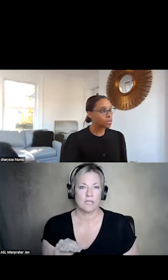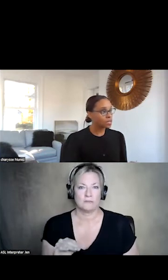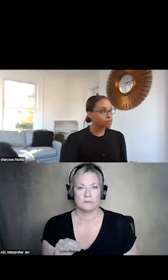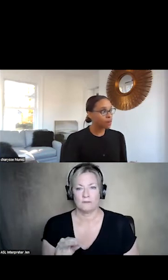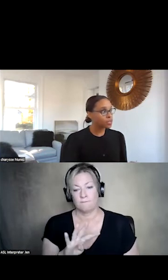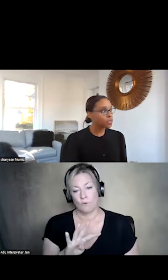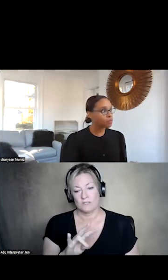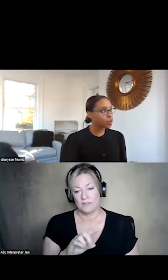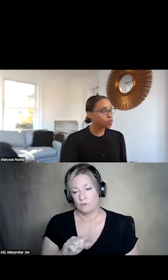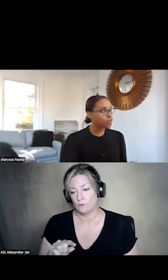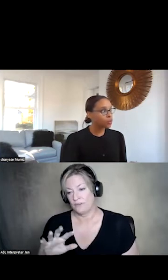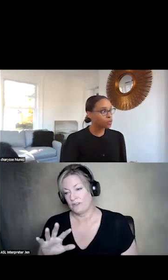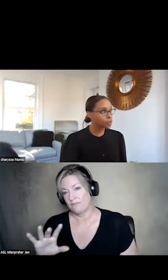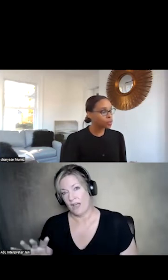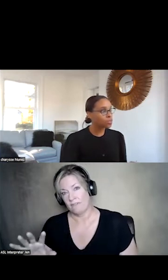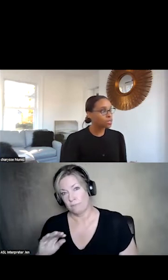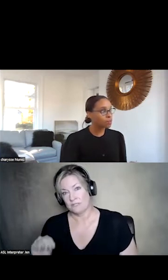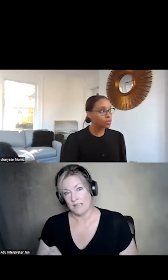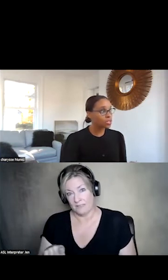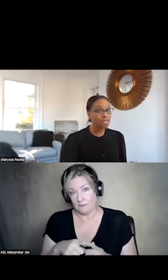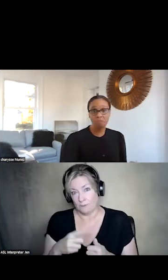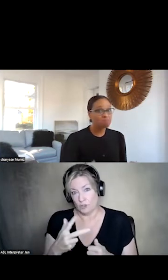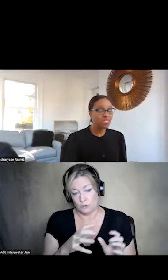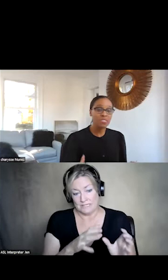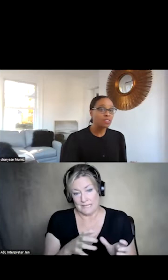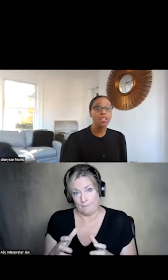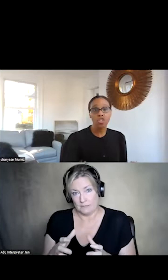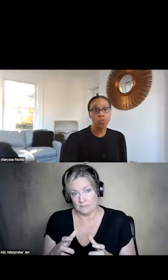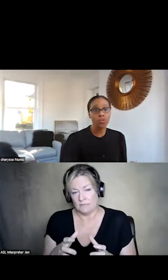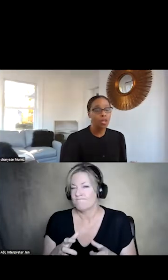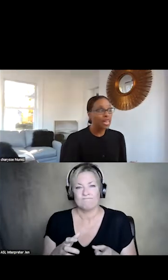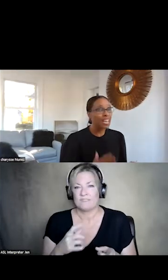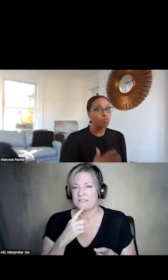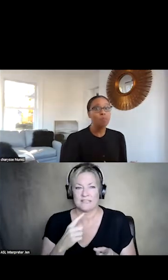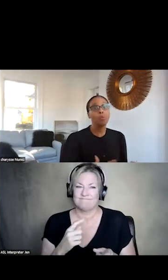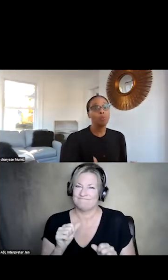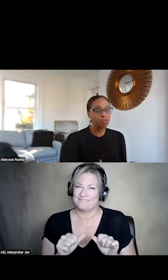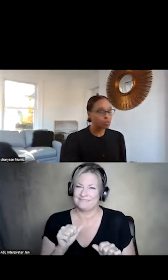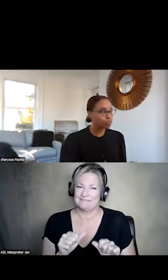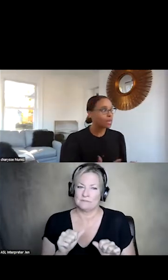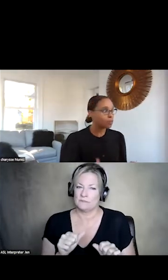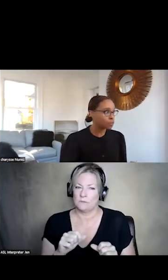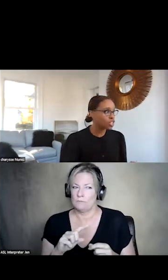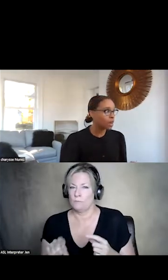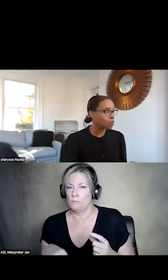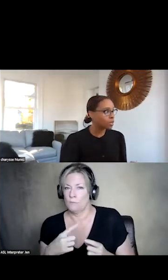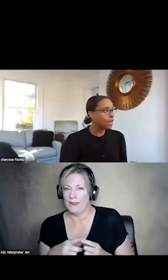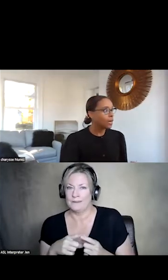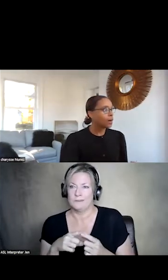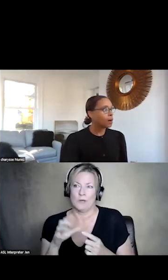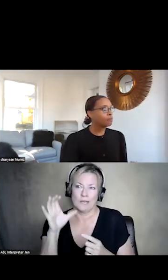47 to 65% of those first three segments are saying they're not certain. At what point do they reach